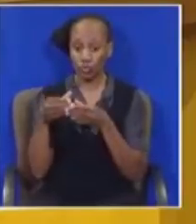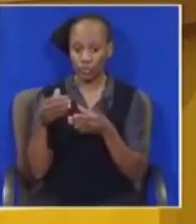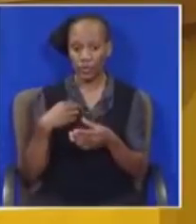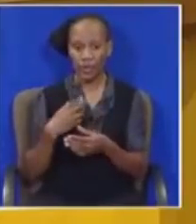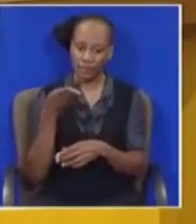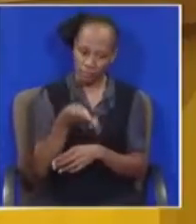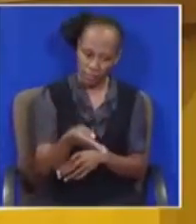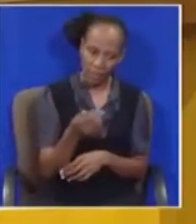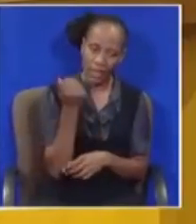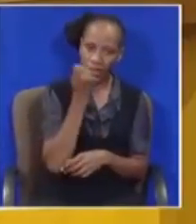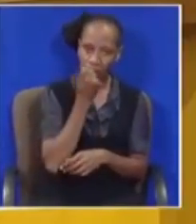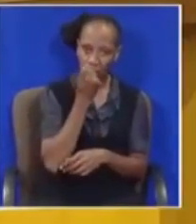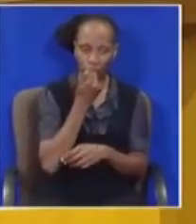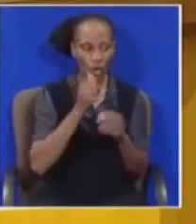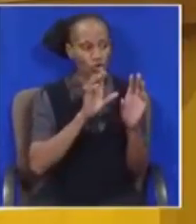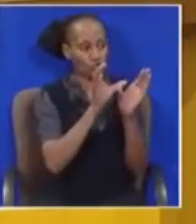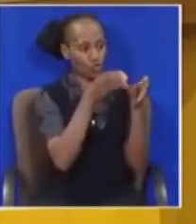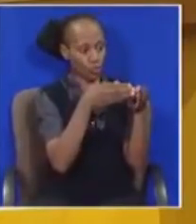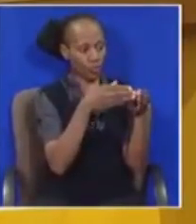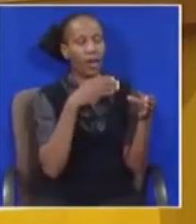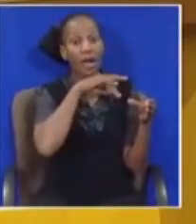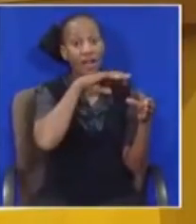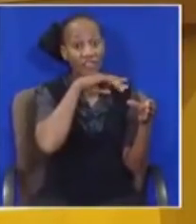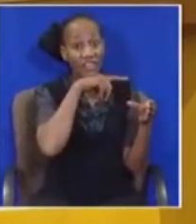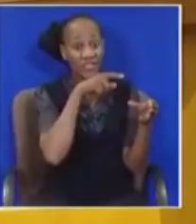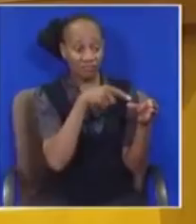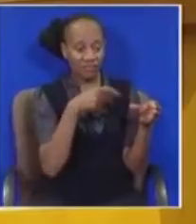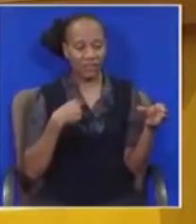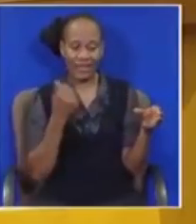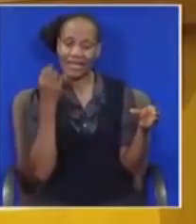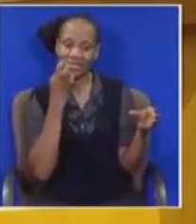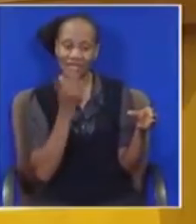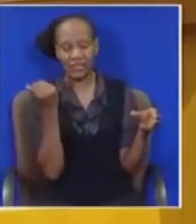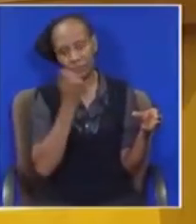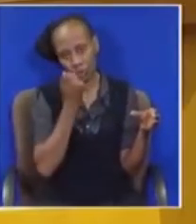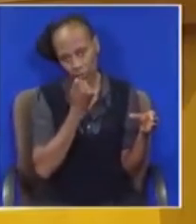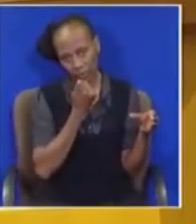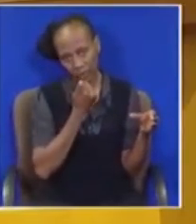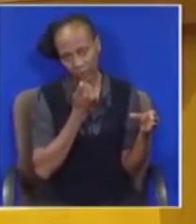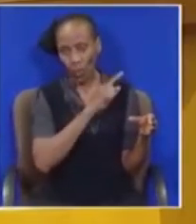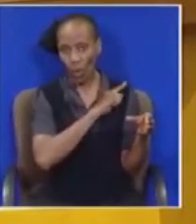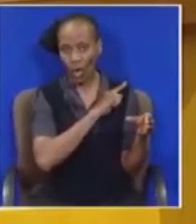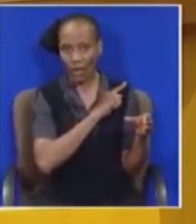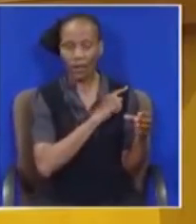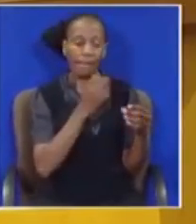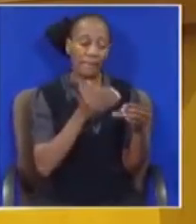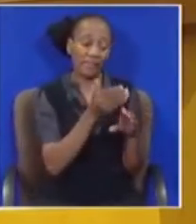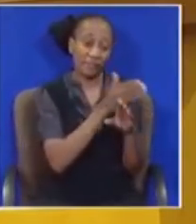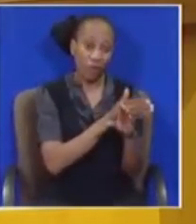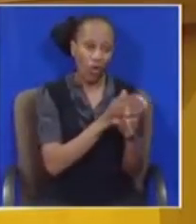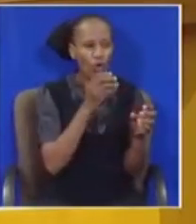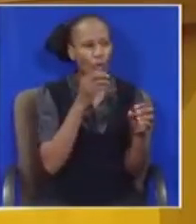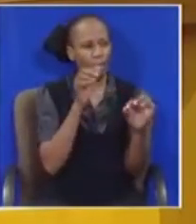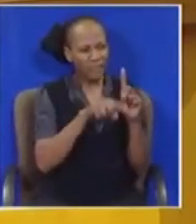apologies to the Afrikaner nation for what became the fate of Piet Retief and his voortrekkers and the